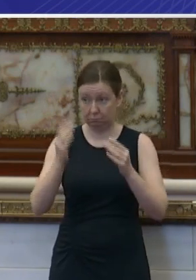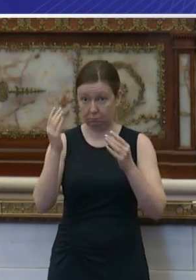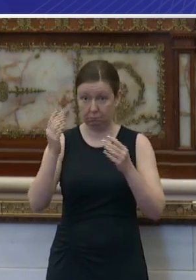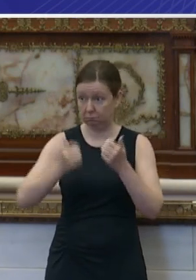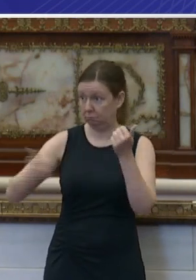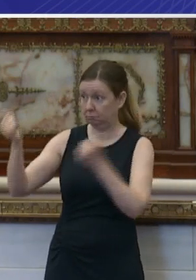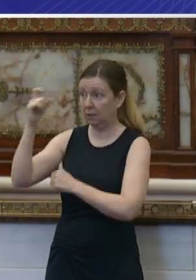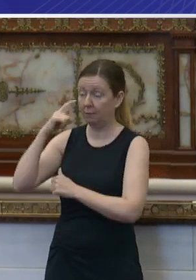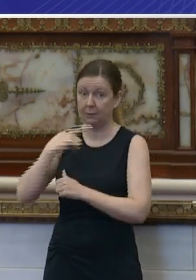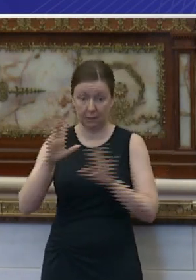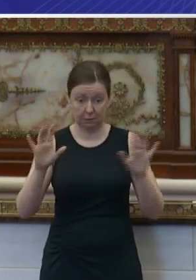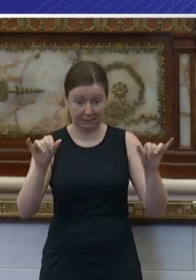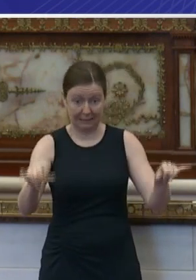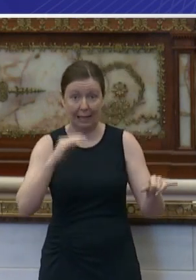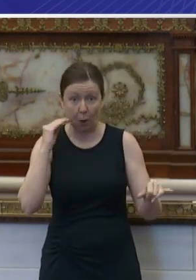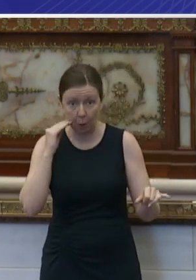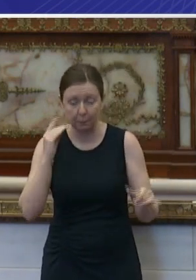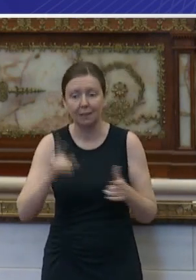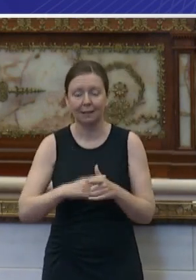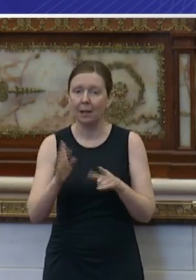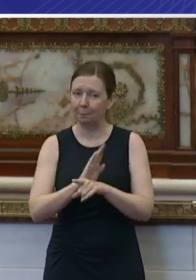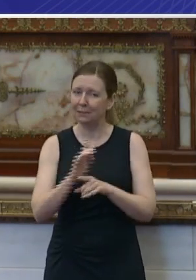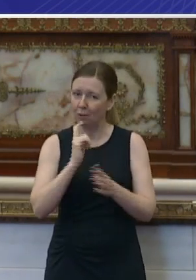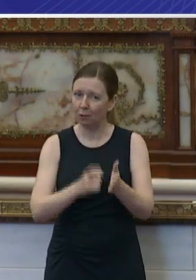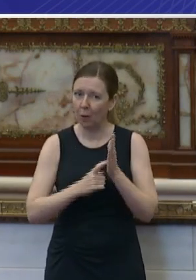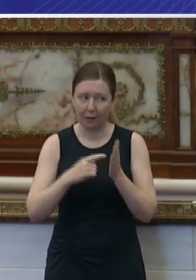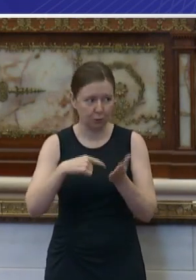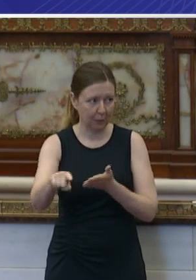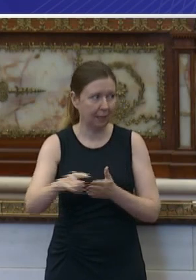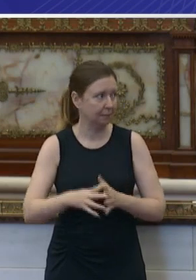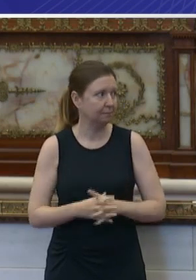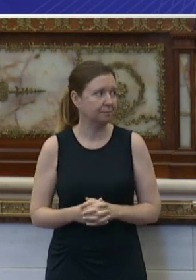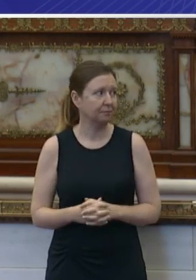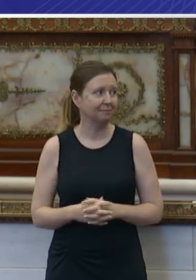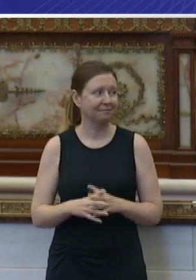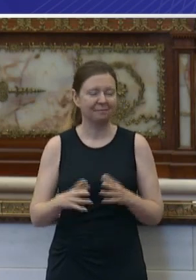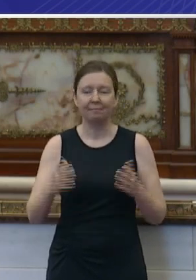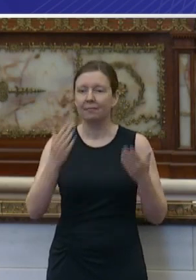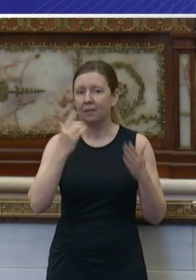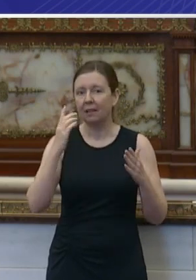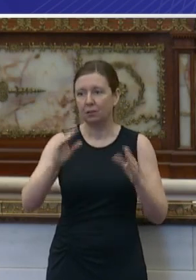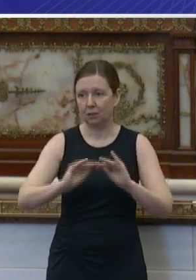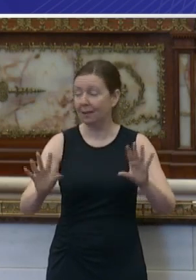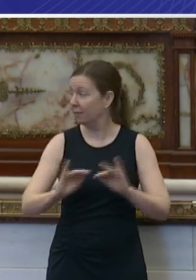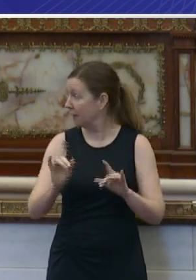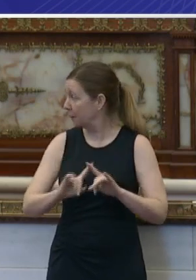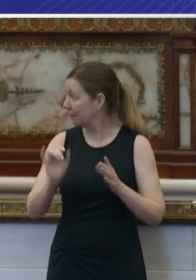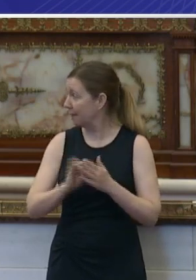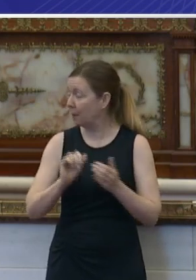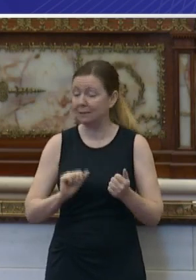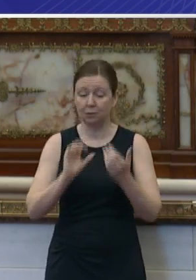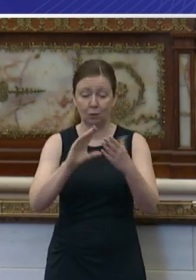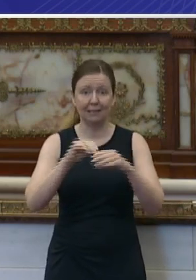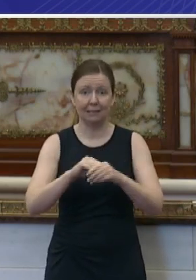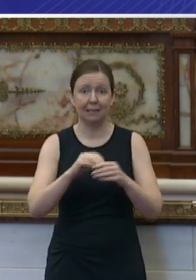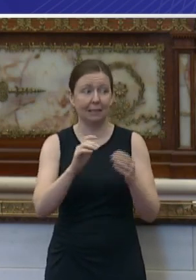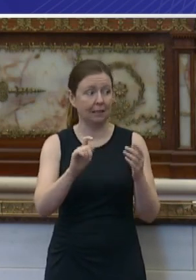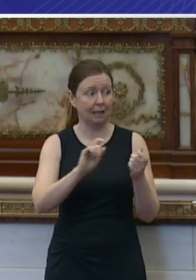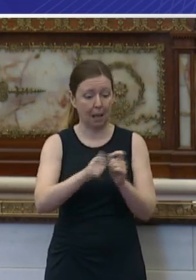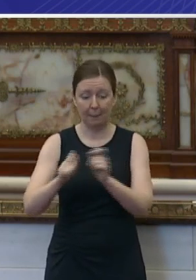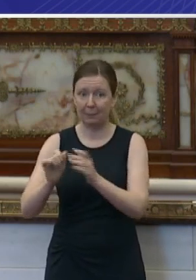the government that you have to be home, then businesses are required to pay this. So thank you for clarifying that. But that was addressed in the amendments that